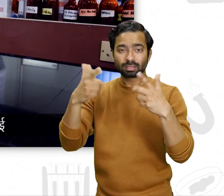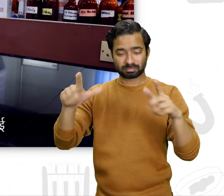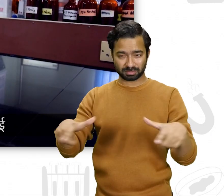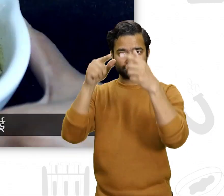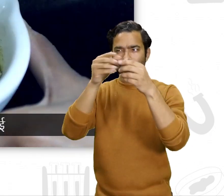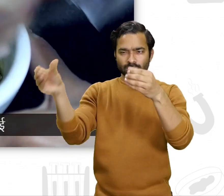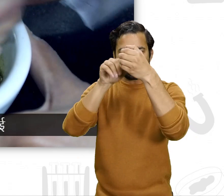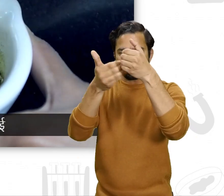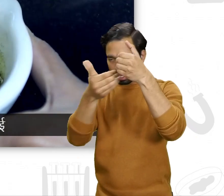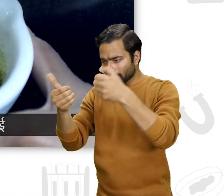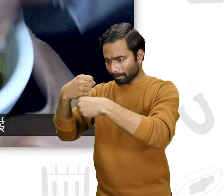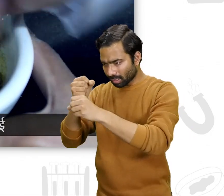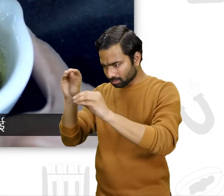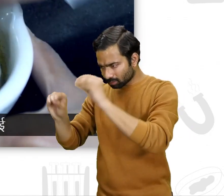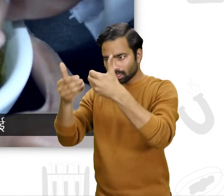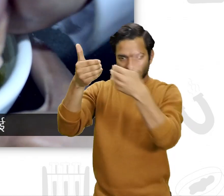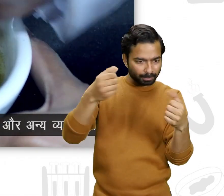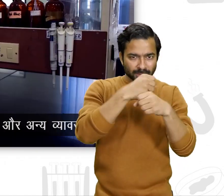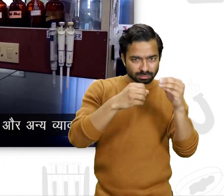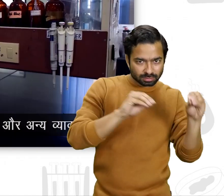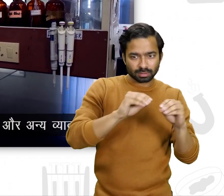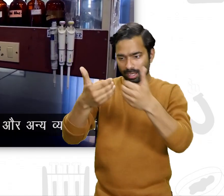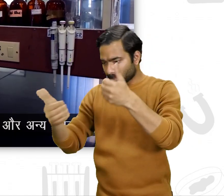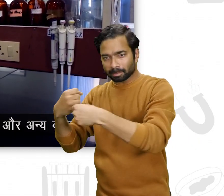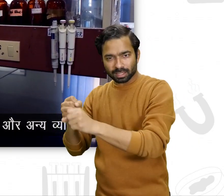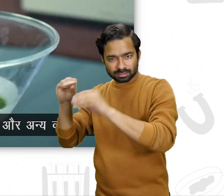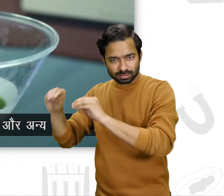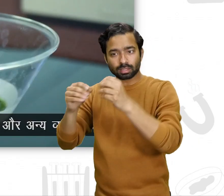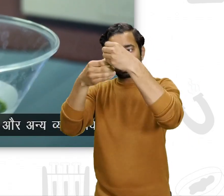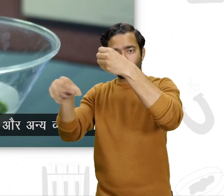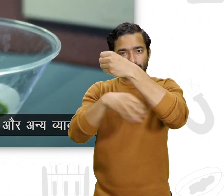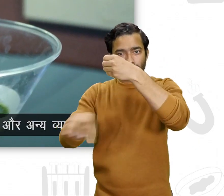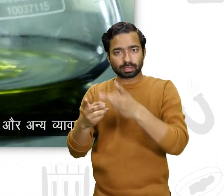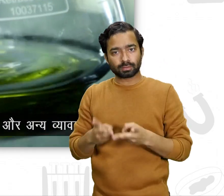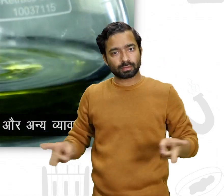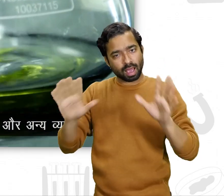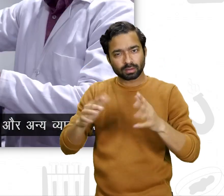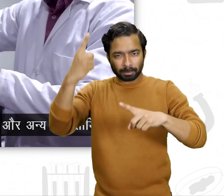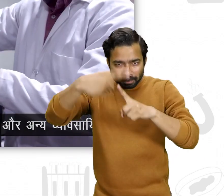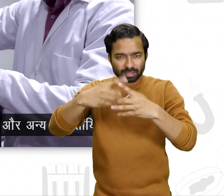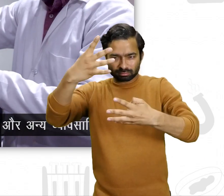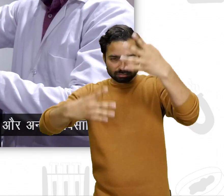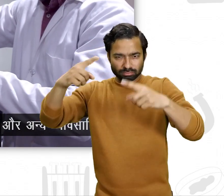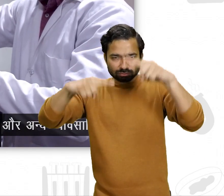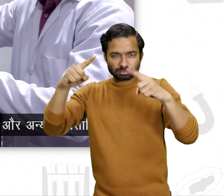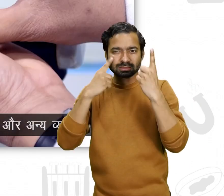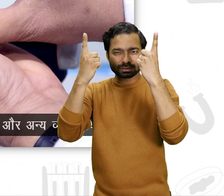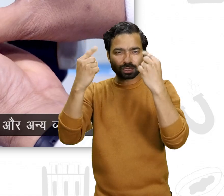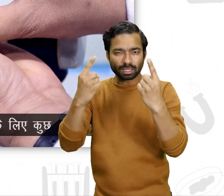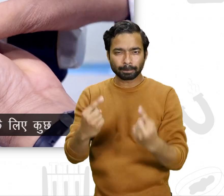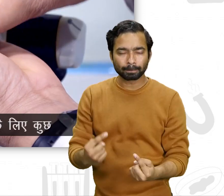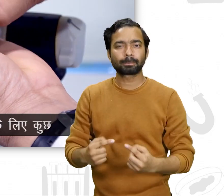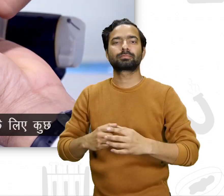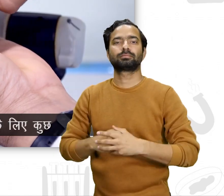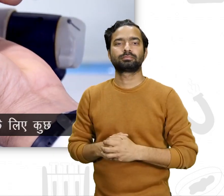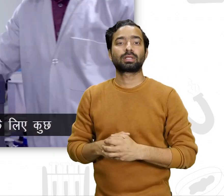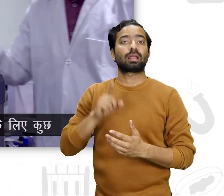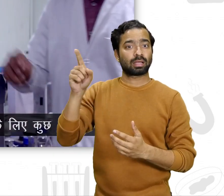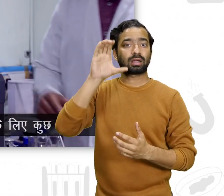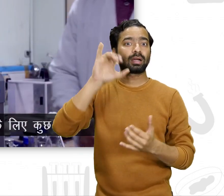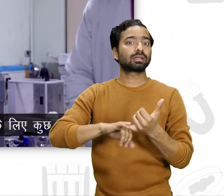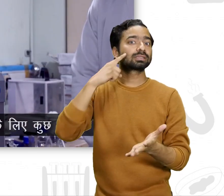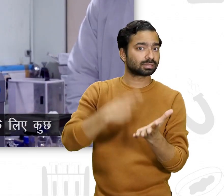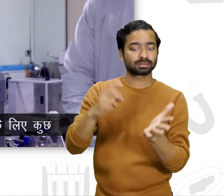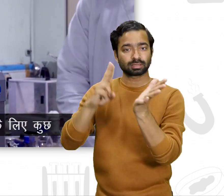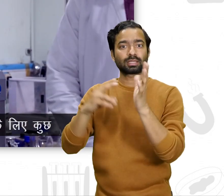ingredients. CSIR and BRI is working on extraction and phytochemical studies of some medicinal,